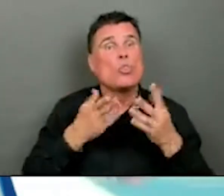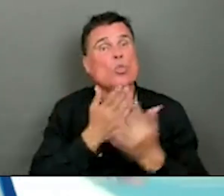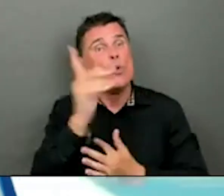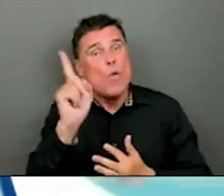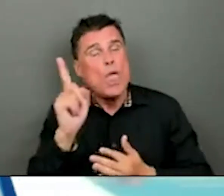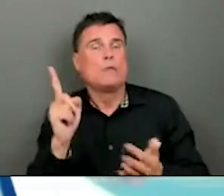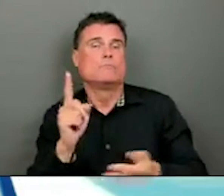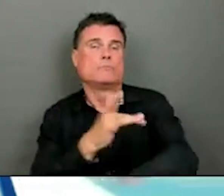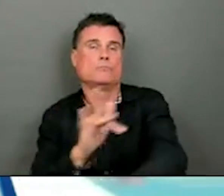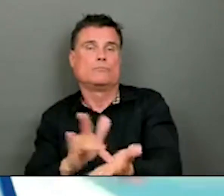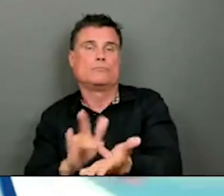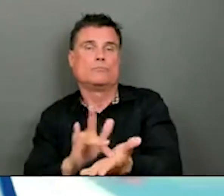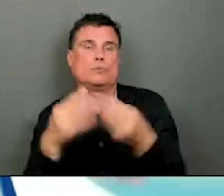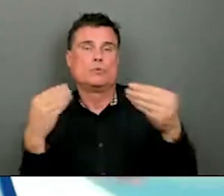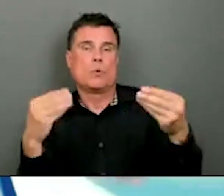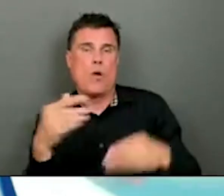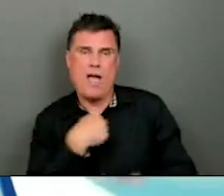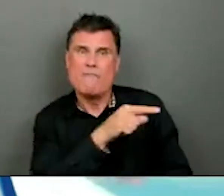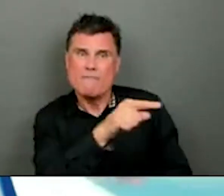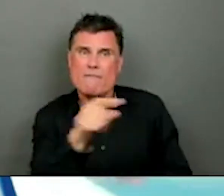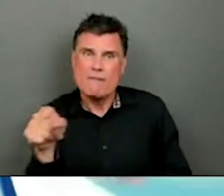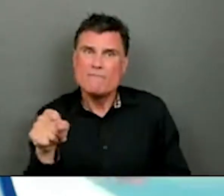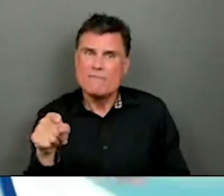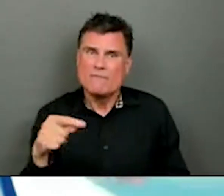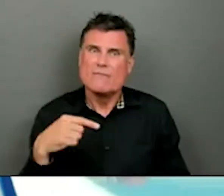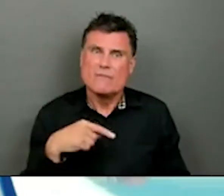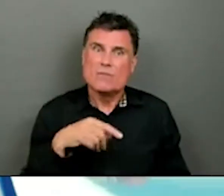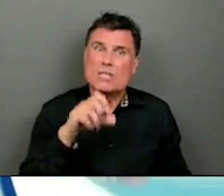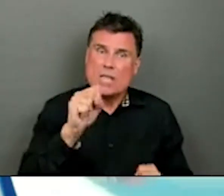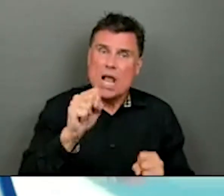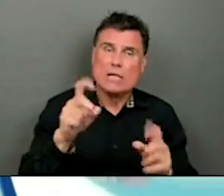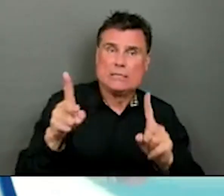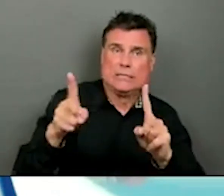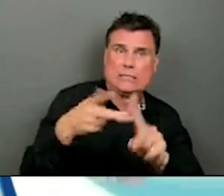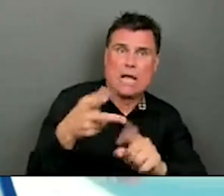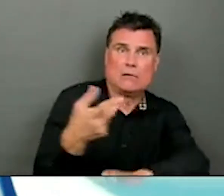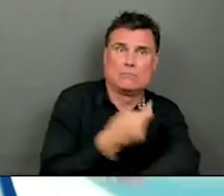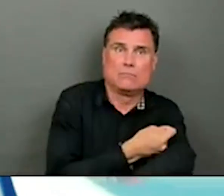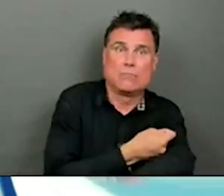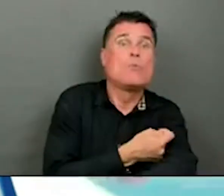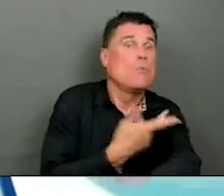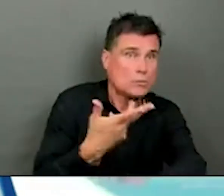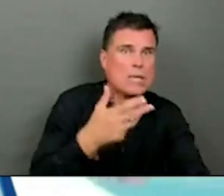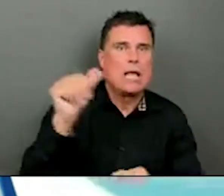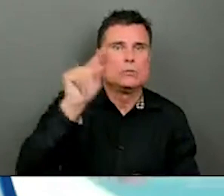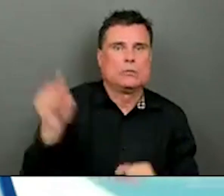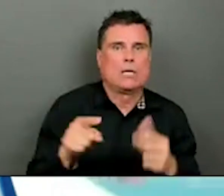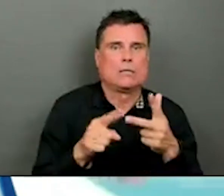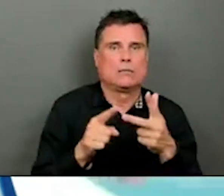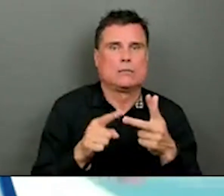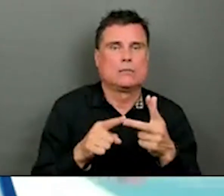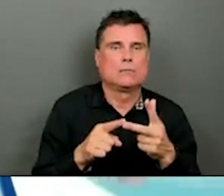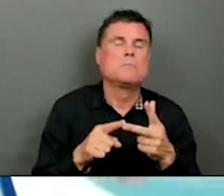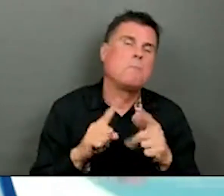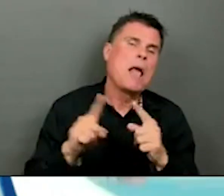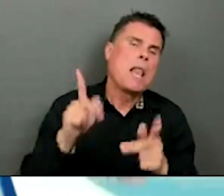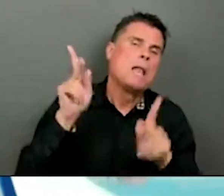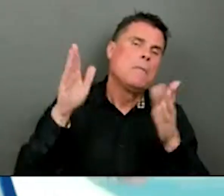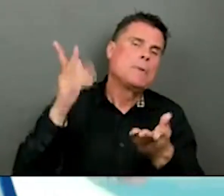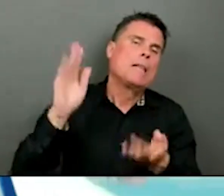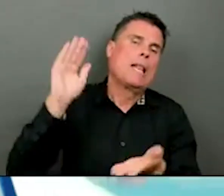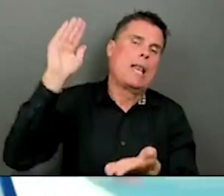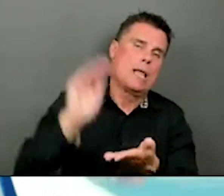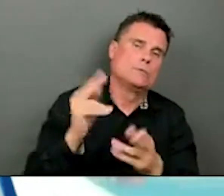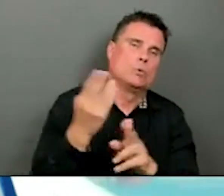of AstraZeneca after having received their first dose of AstraZeneca. So a decline, yes. In terms of the amount of